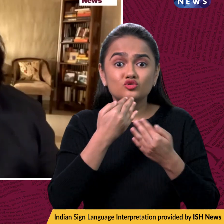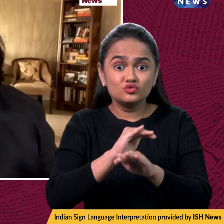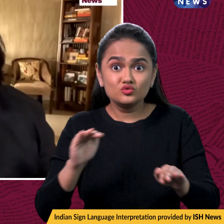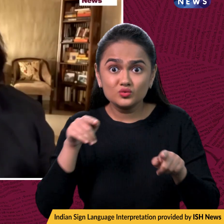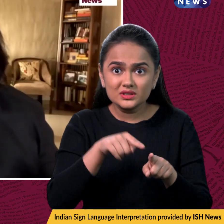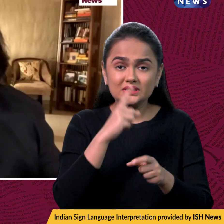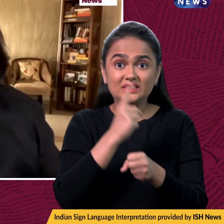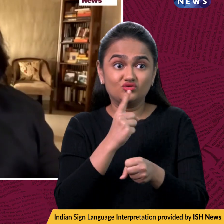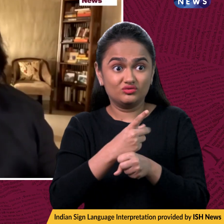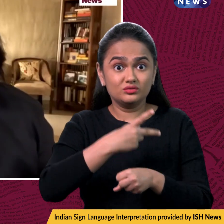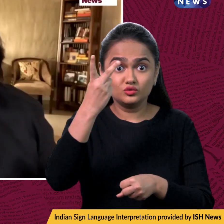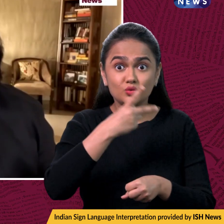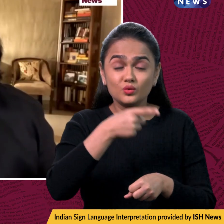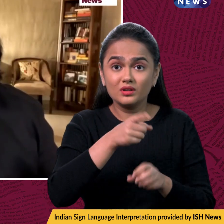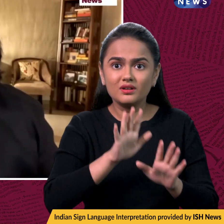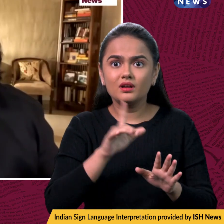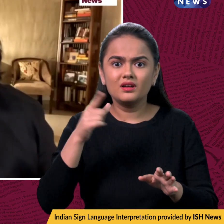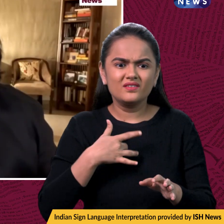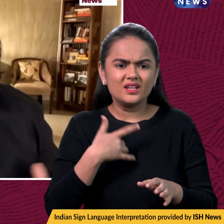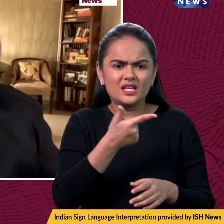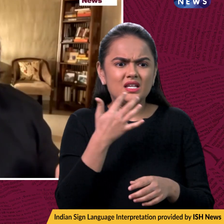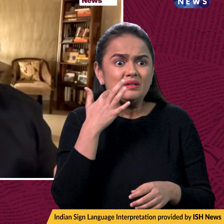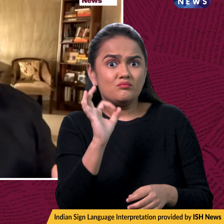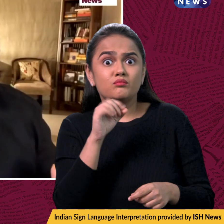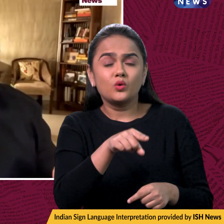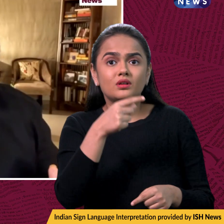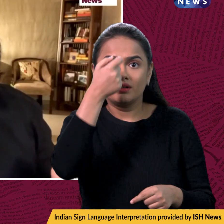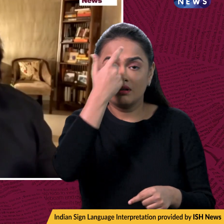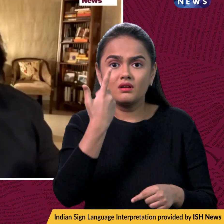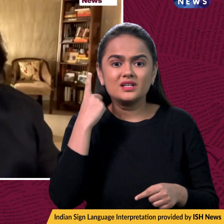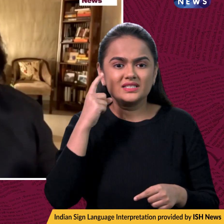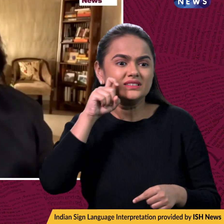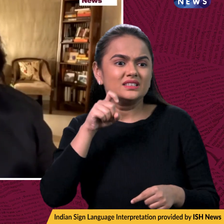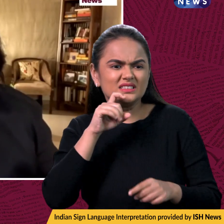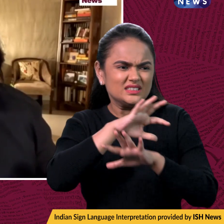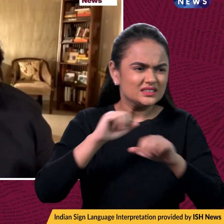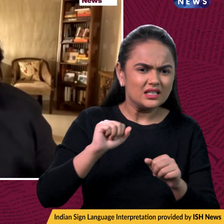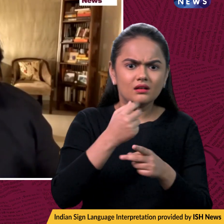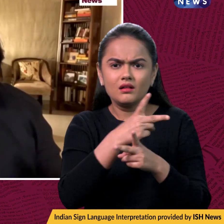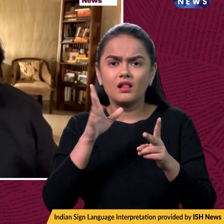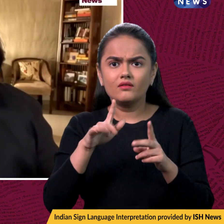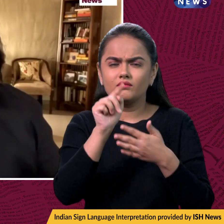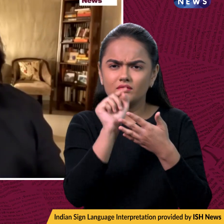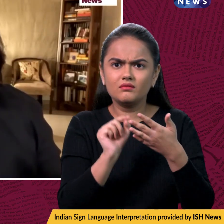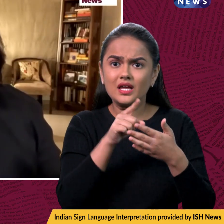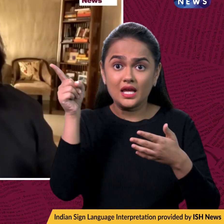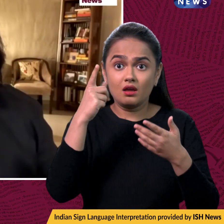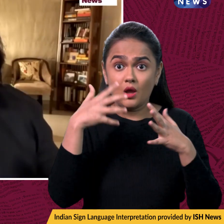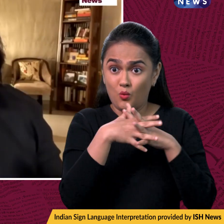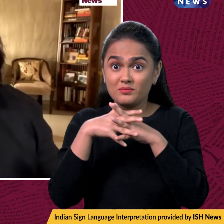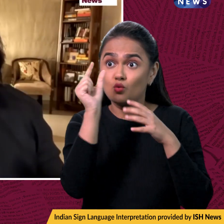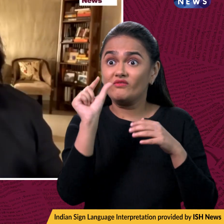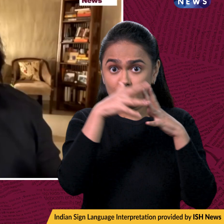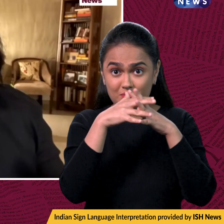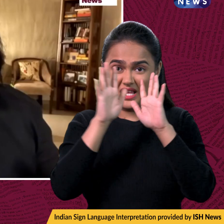both students and teachers because it trivialized, incidentally, the issue of sexual harassment. Now, the invite, which is available